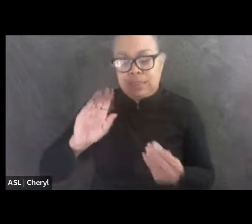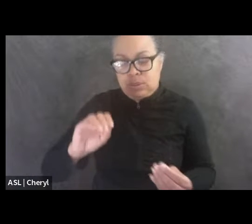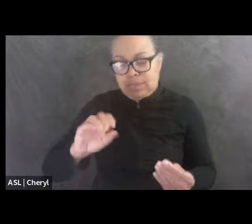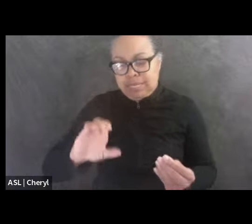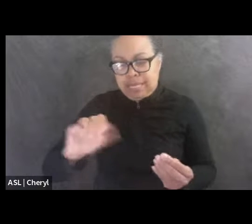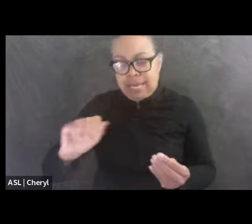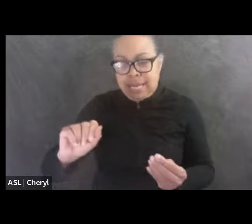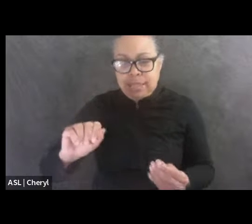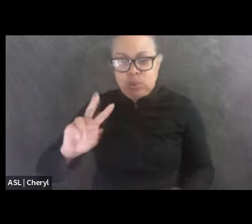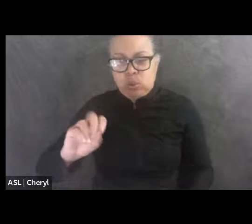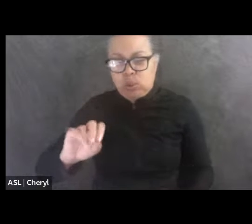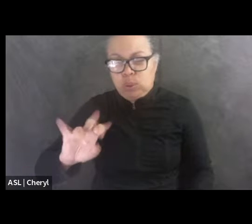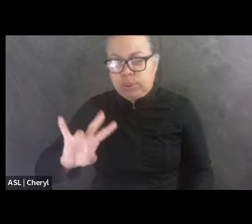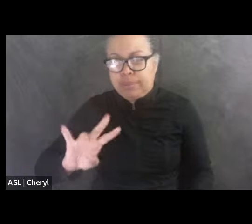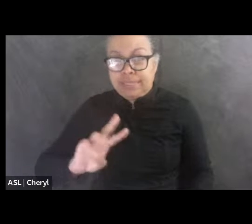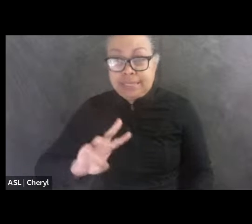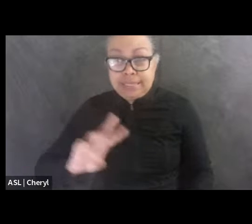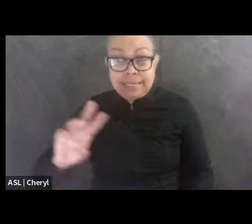which is